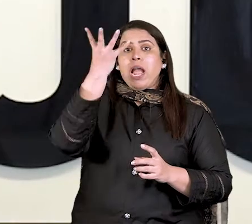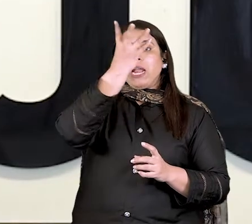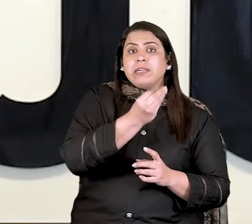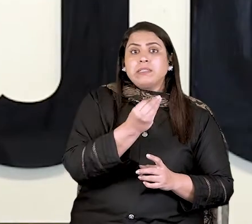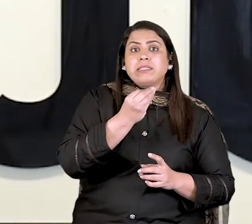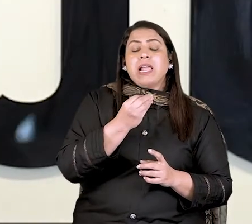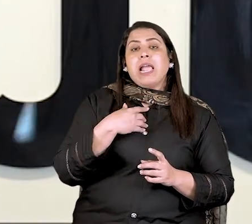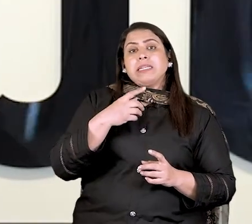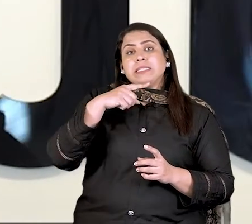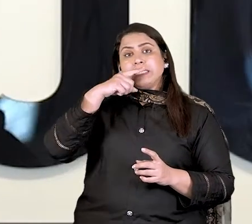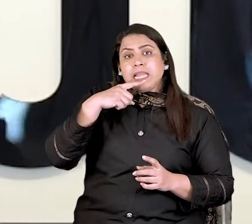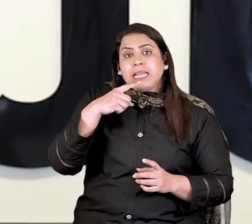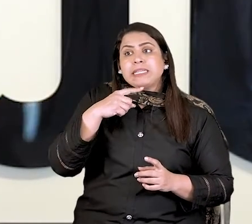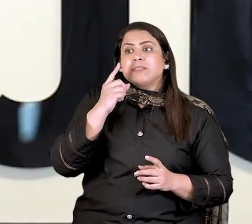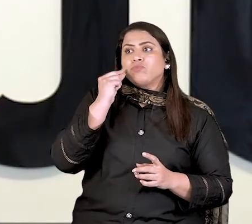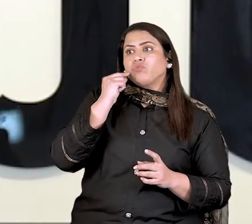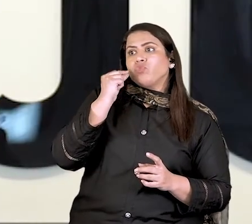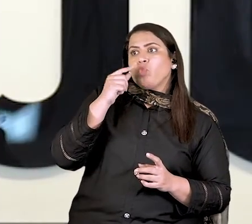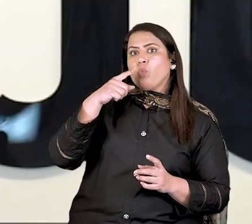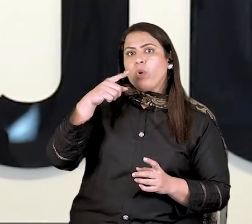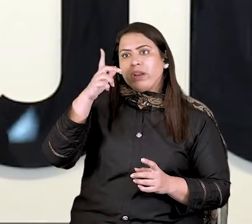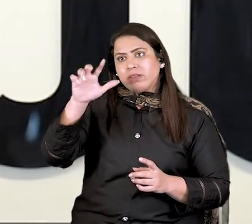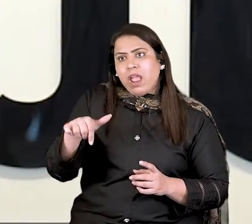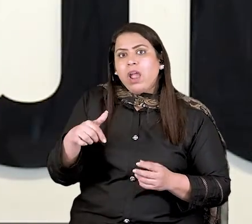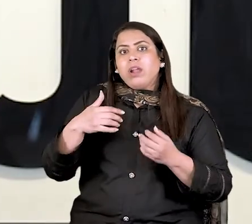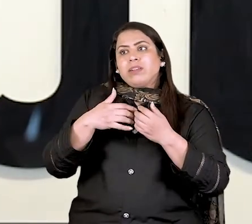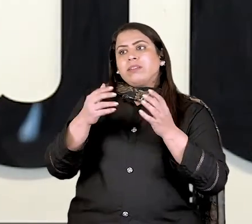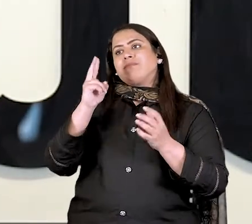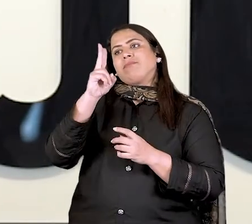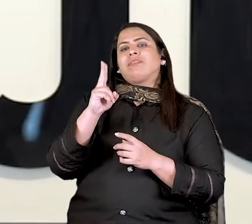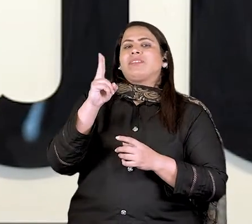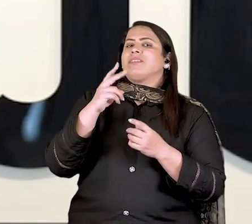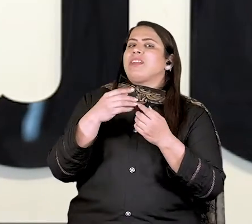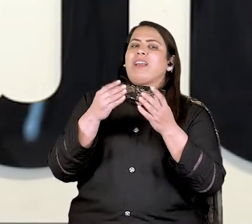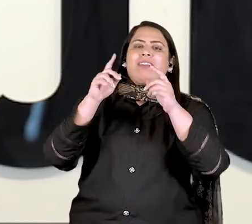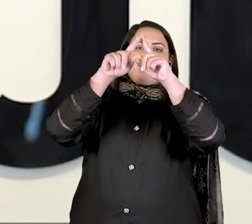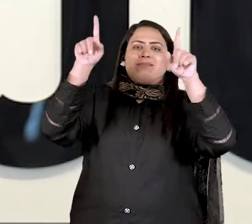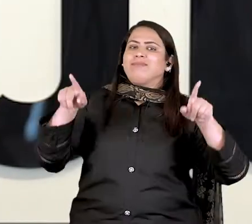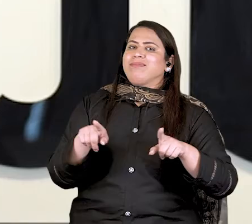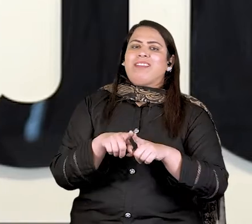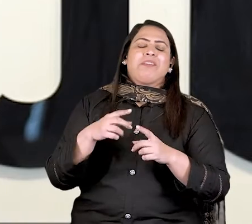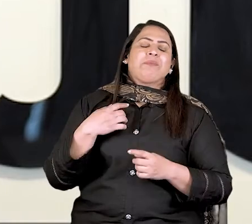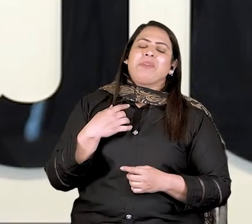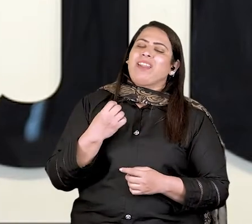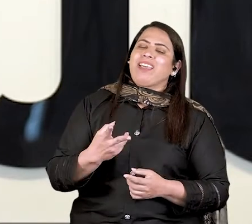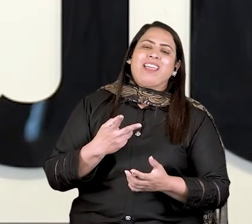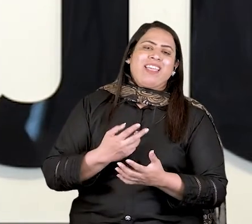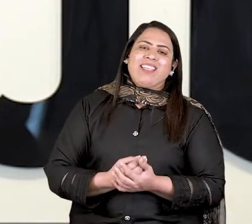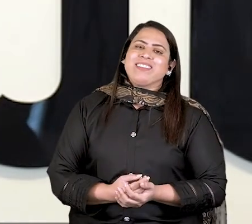want. We love customers. We love people. And